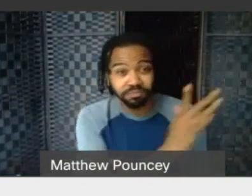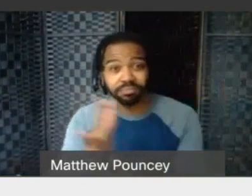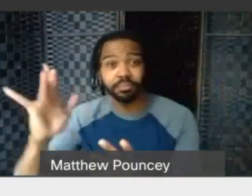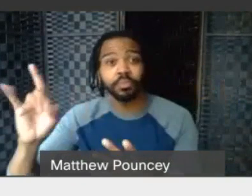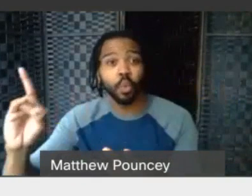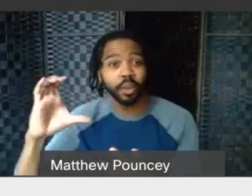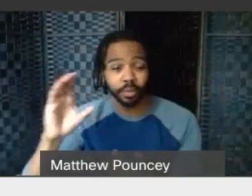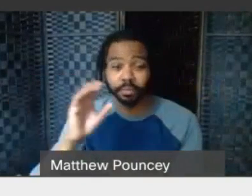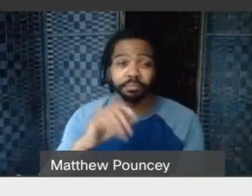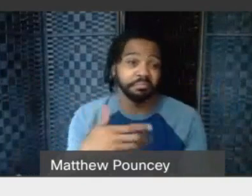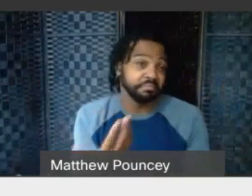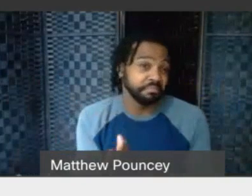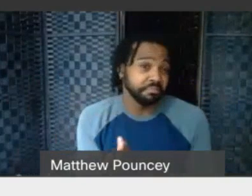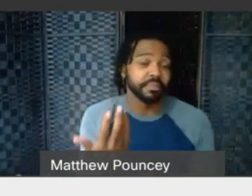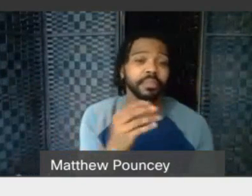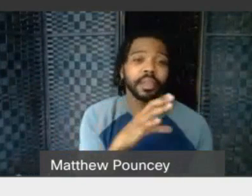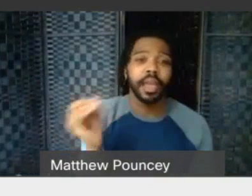100%. And